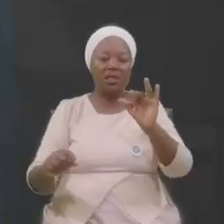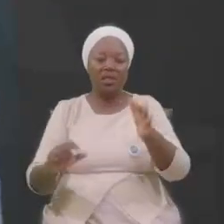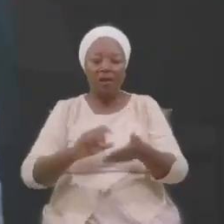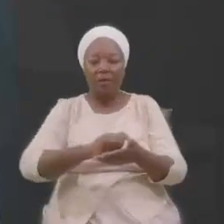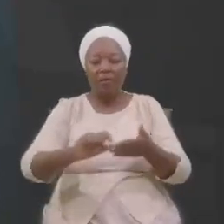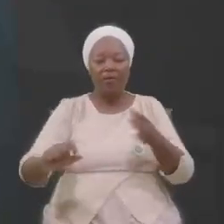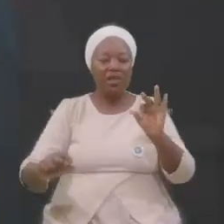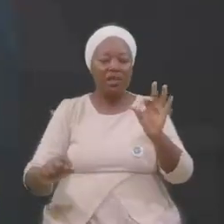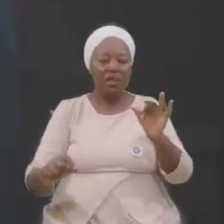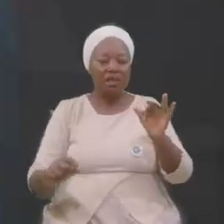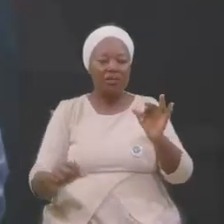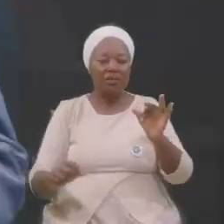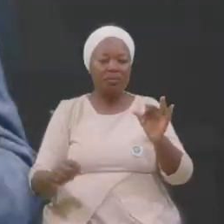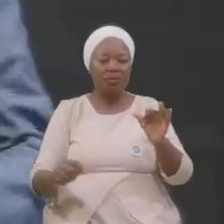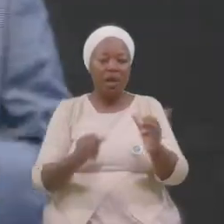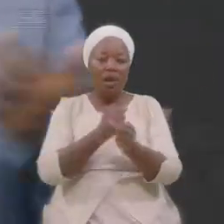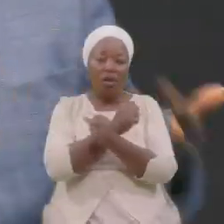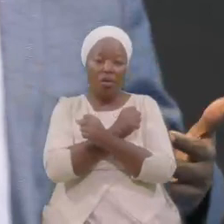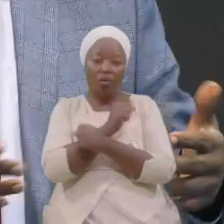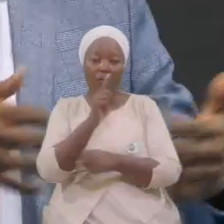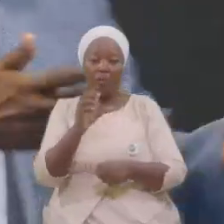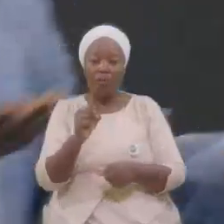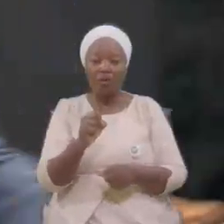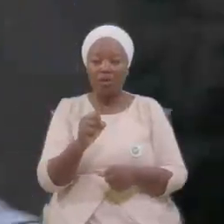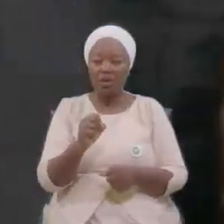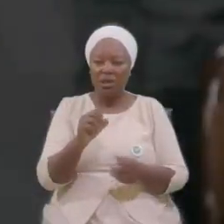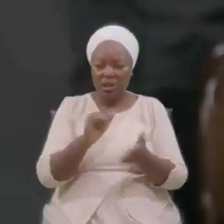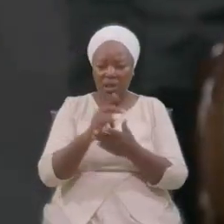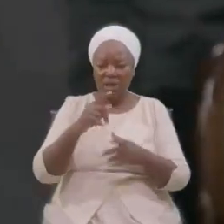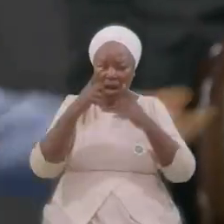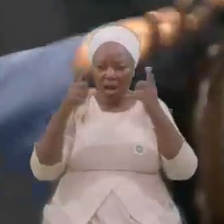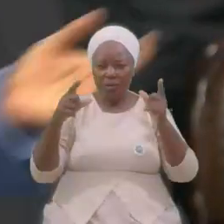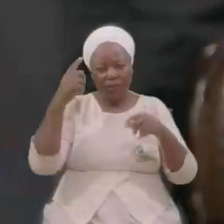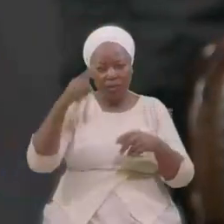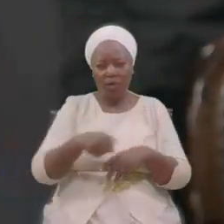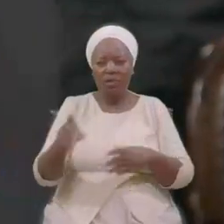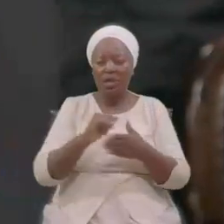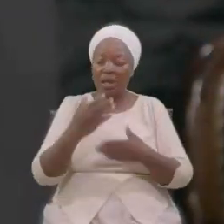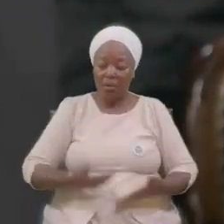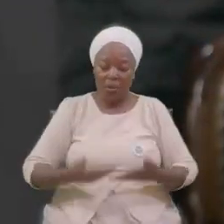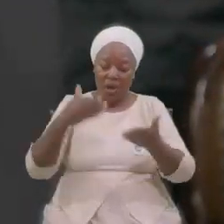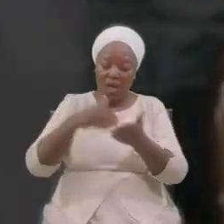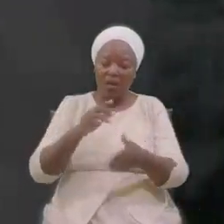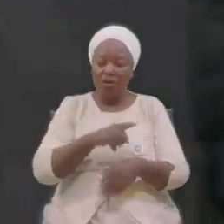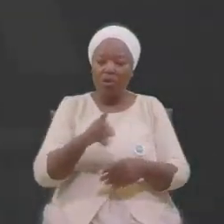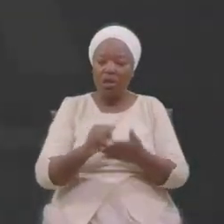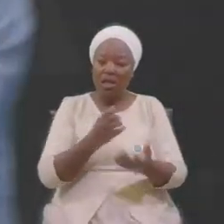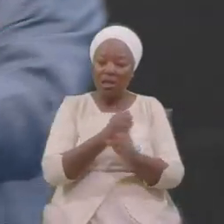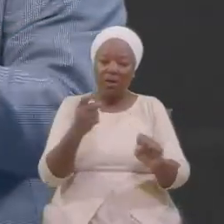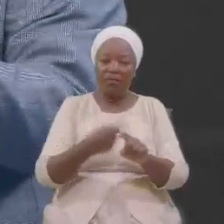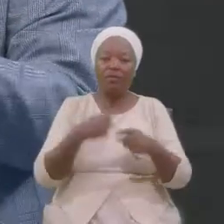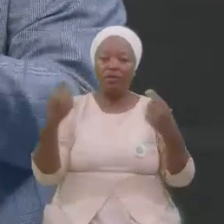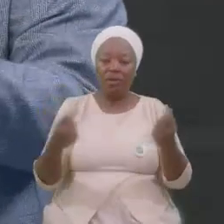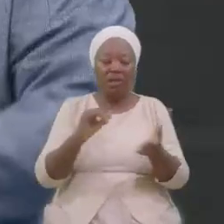In verse 19, dearly beloved, that's the language for those who are born again. That's the language for those who are brethren.